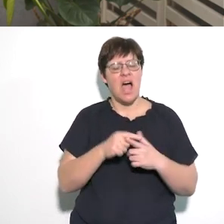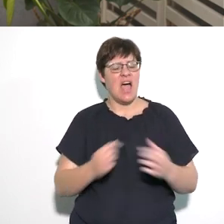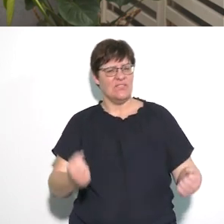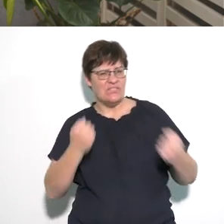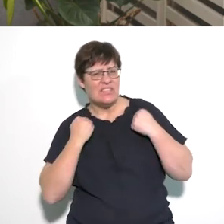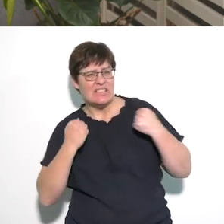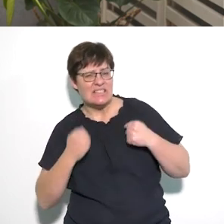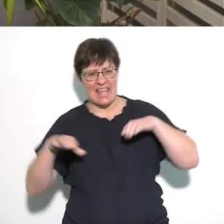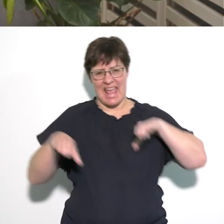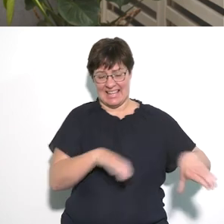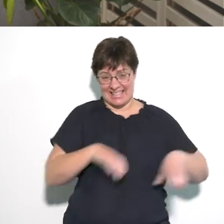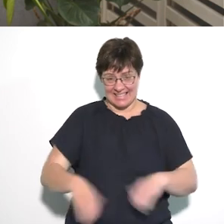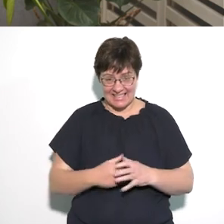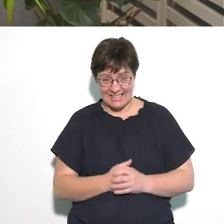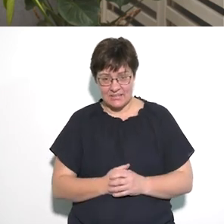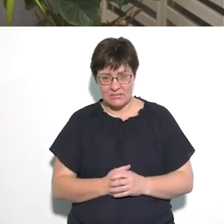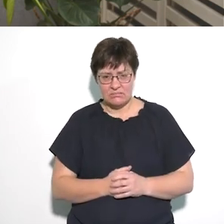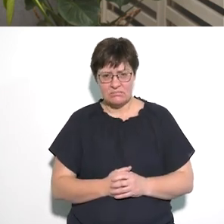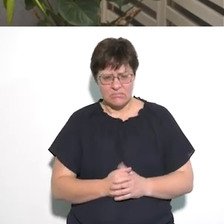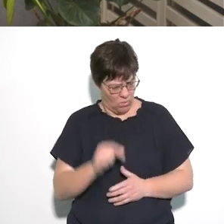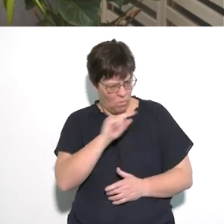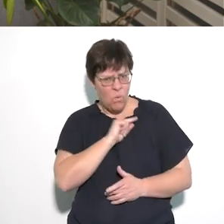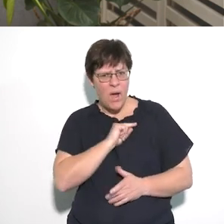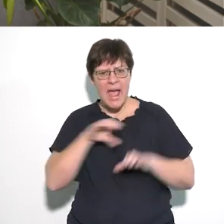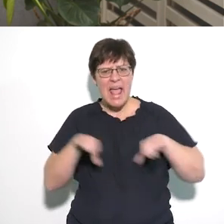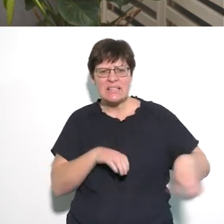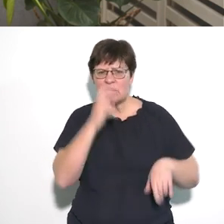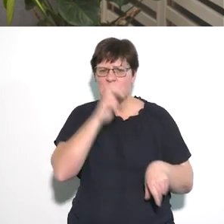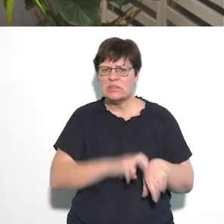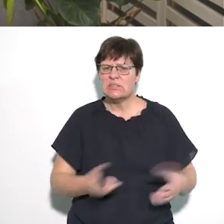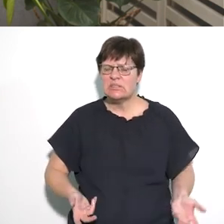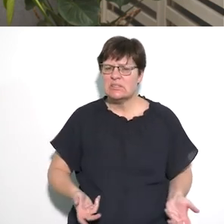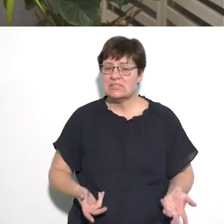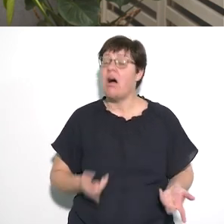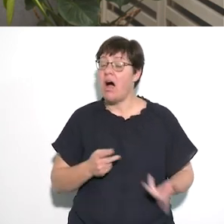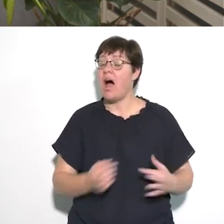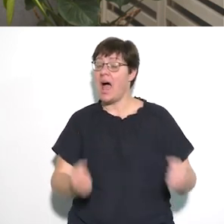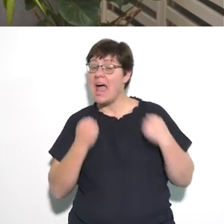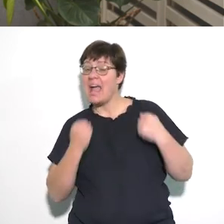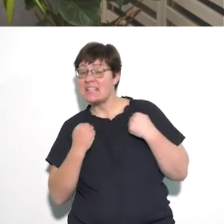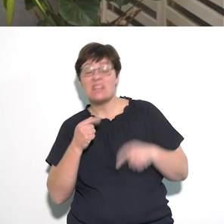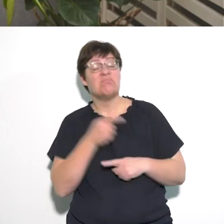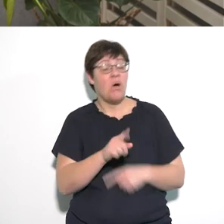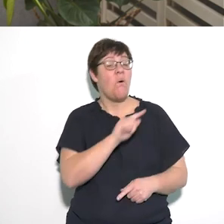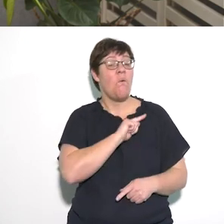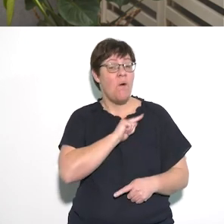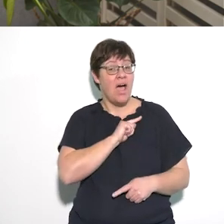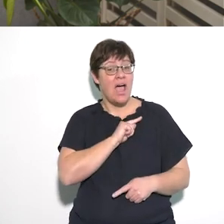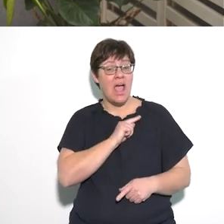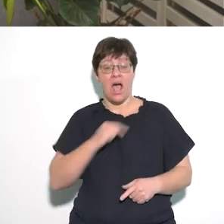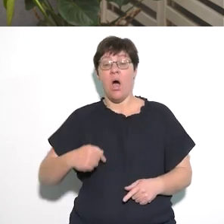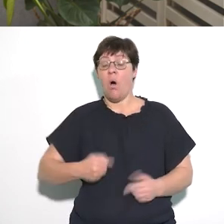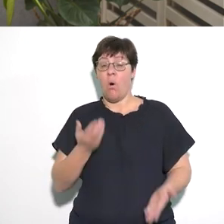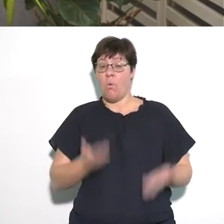fitness and exercise. Why do we need to exercise, you ask? We need to exercise so that we can control